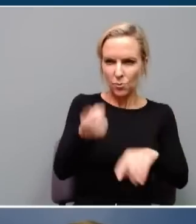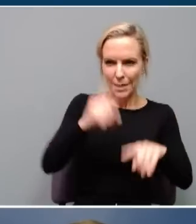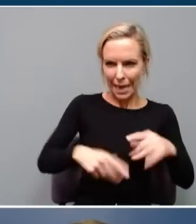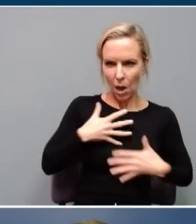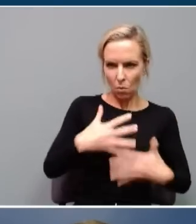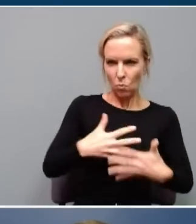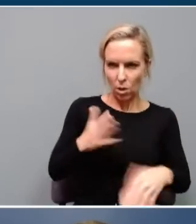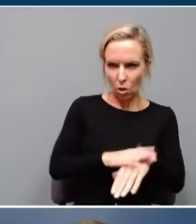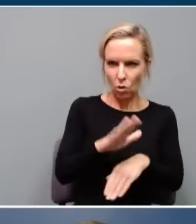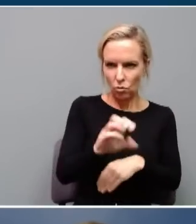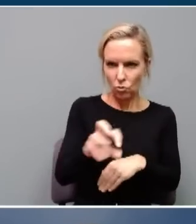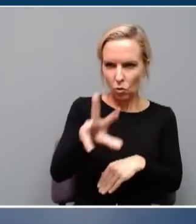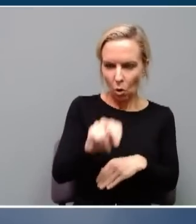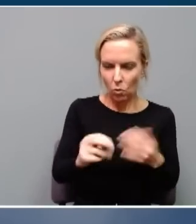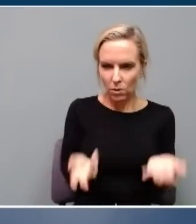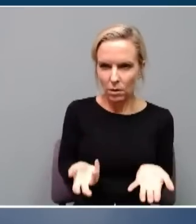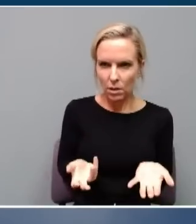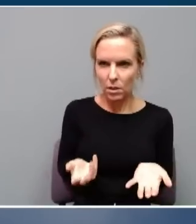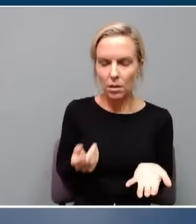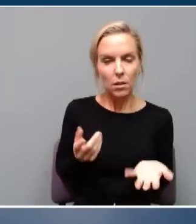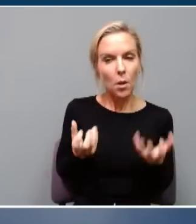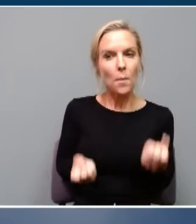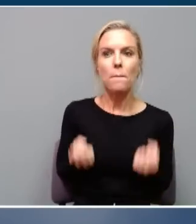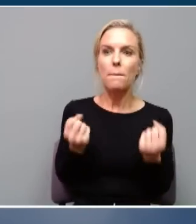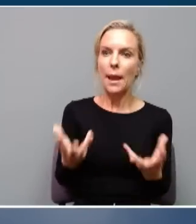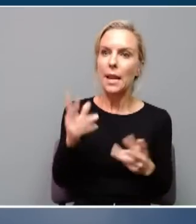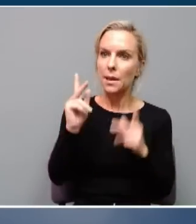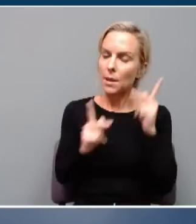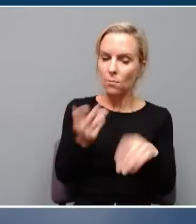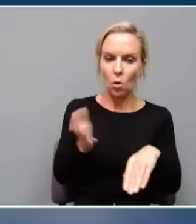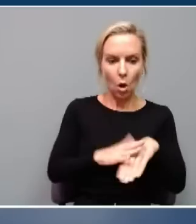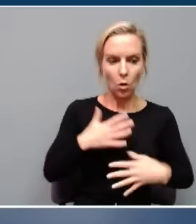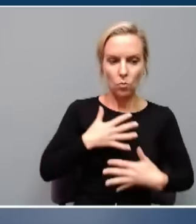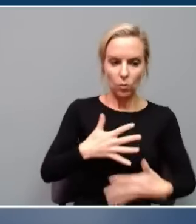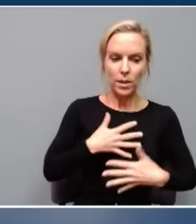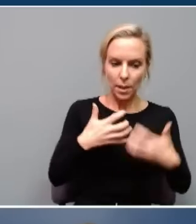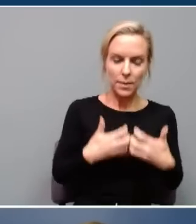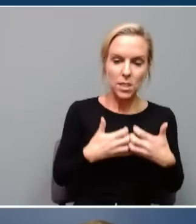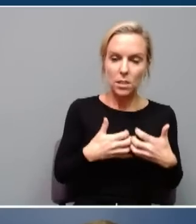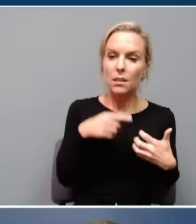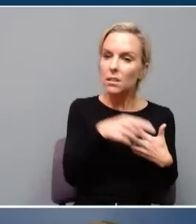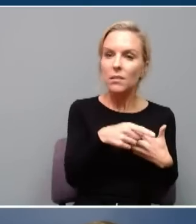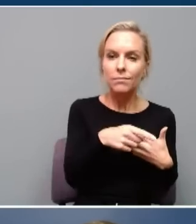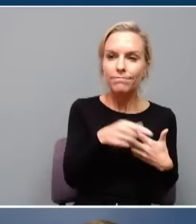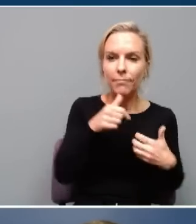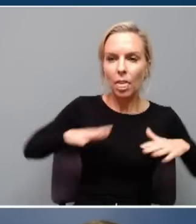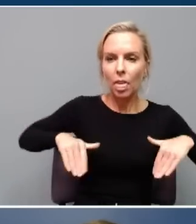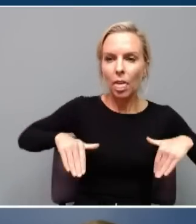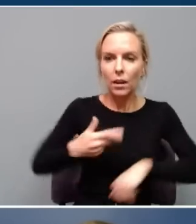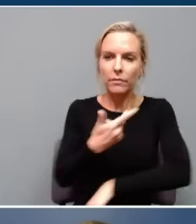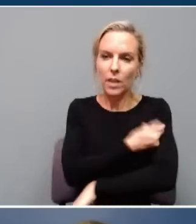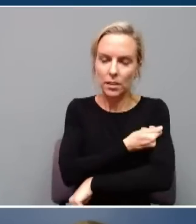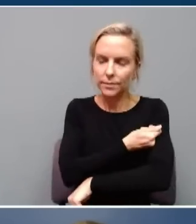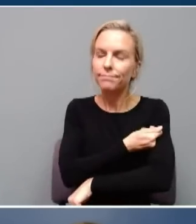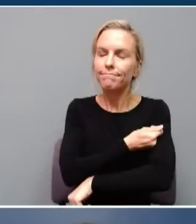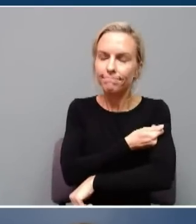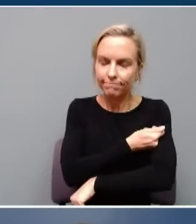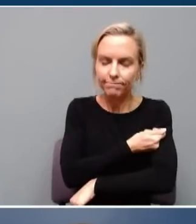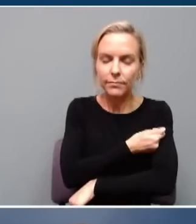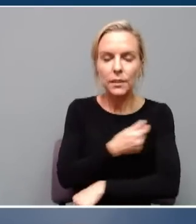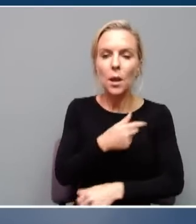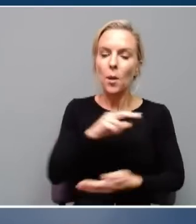Vast majority of folks on ventilators are unvaccinated, and we need more people to get